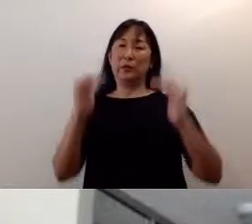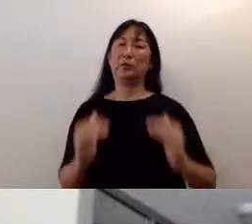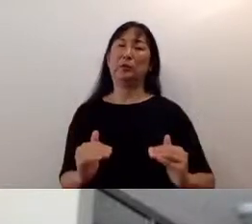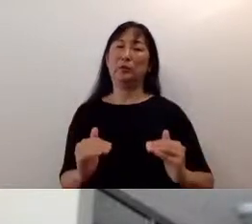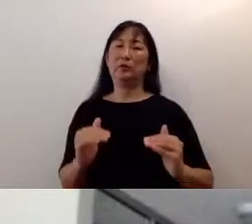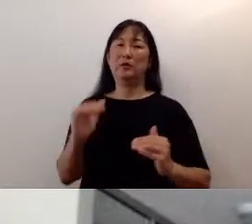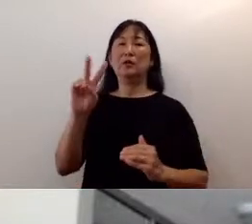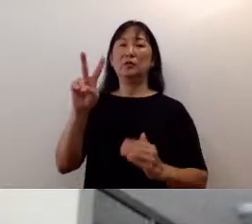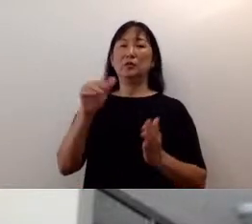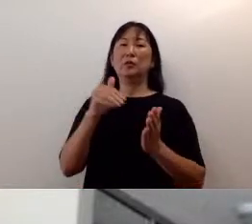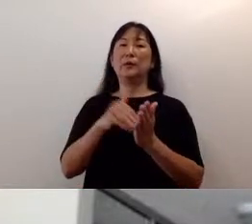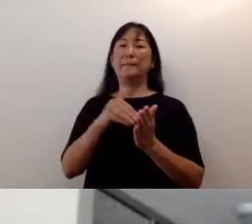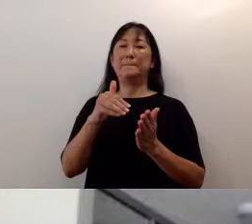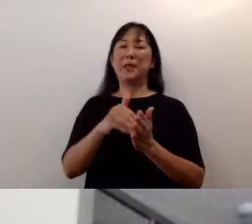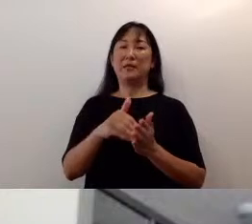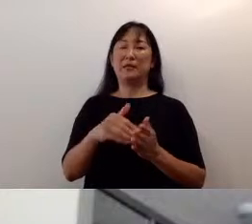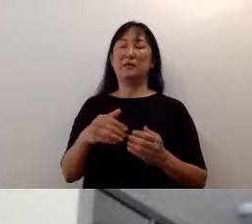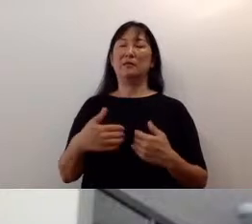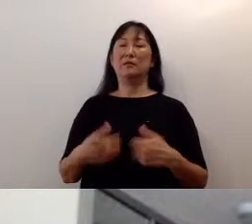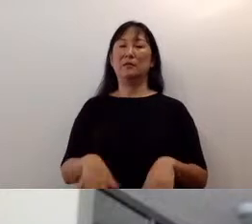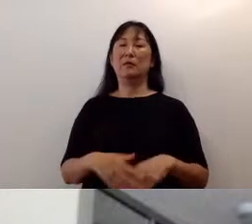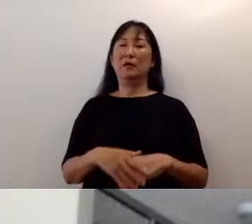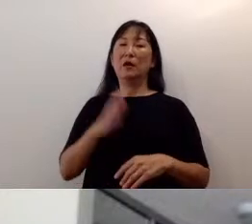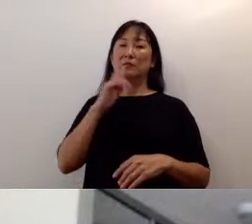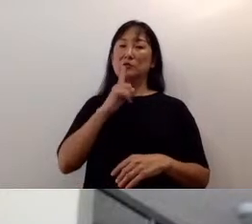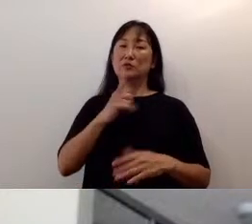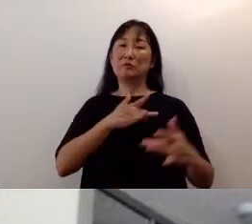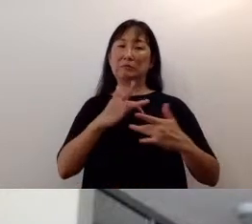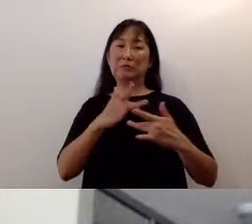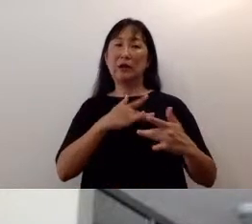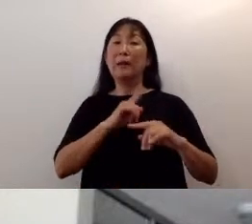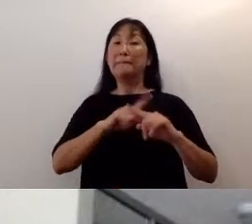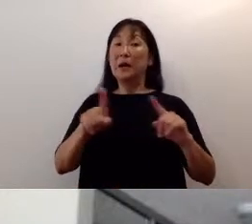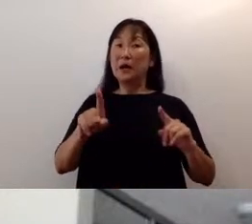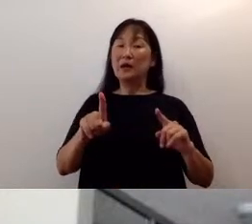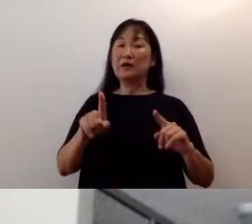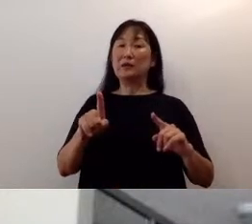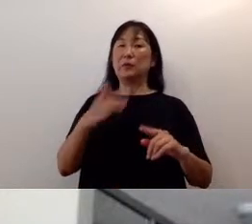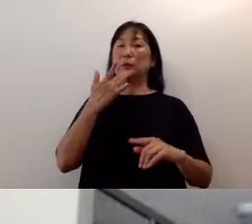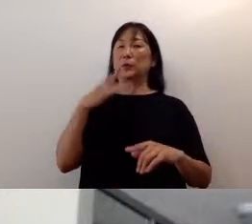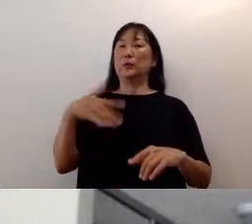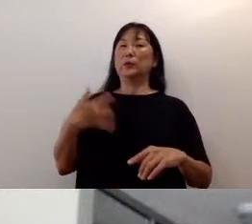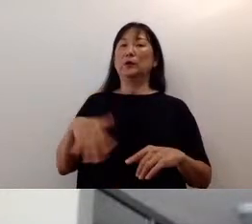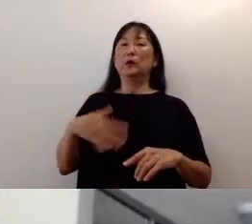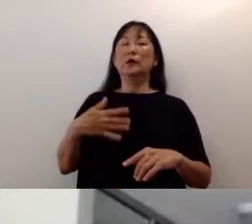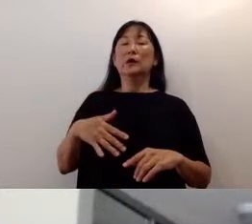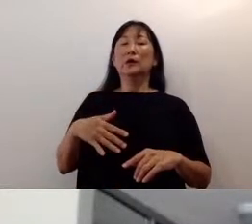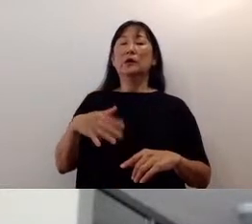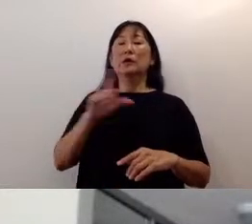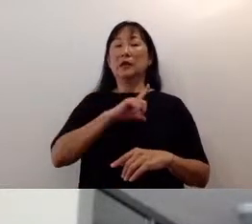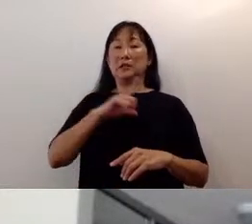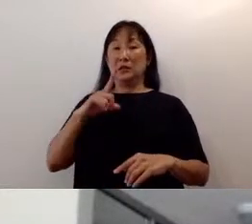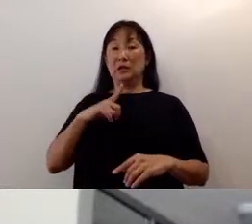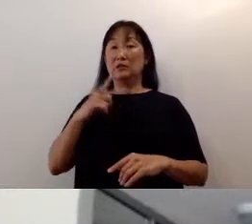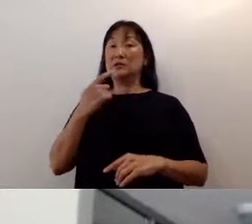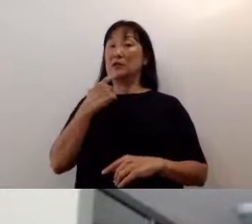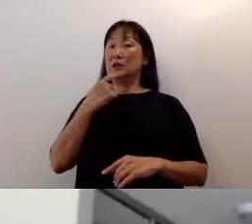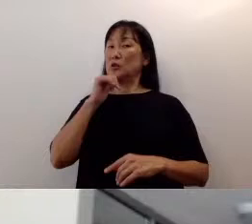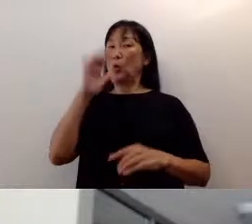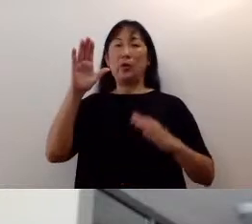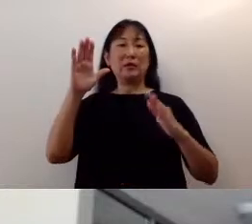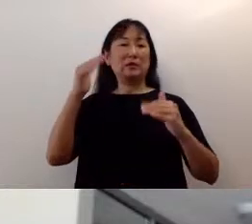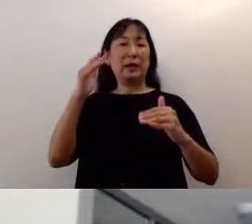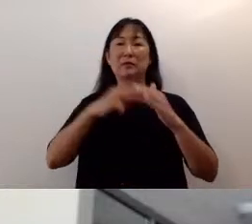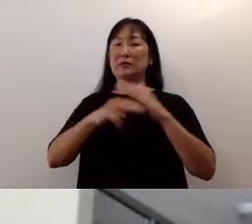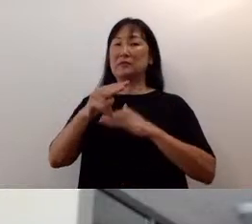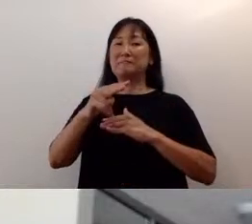state. I'm sure this has concern for everyone, but we were glad to hear that legislators said they do not expect furloughs or